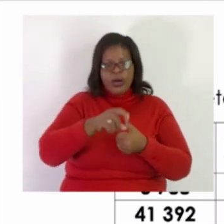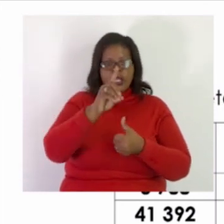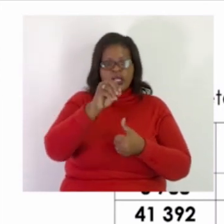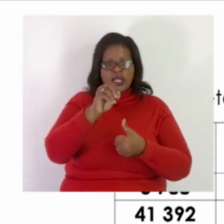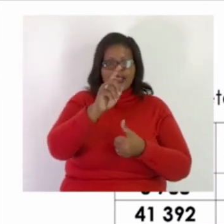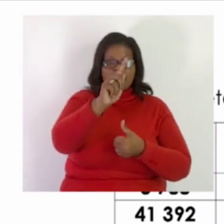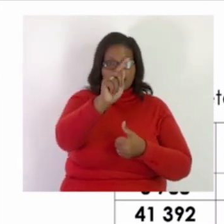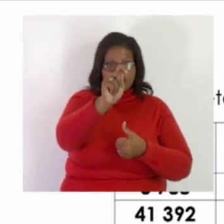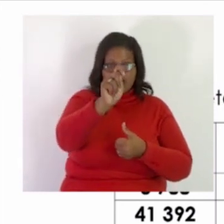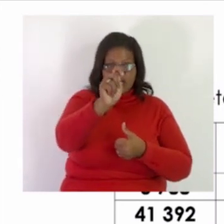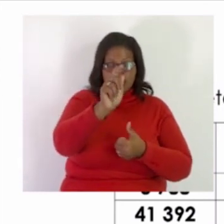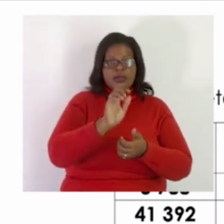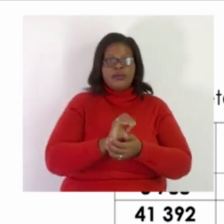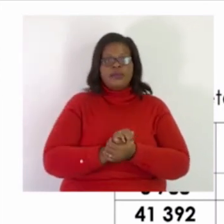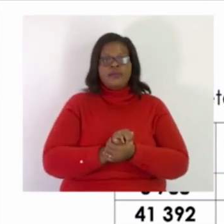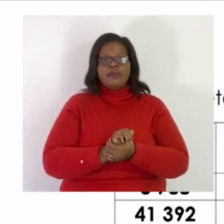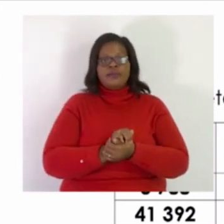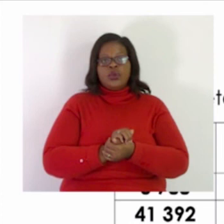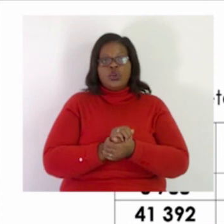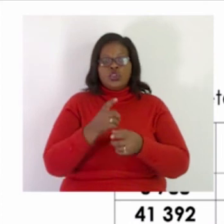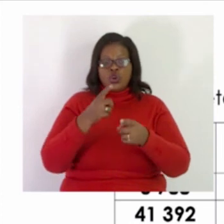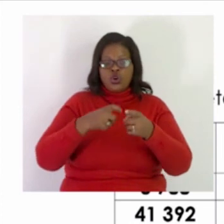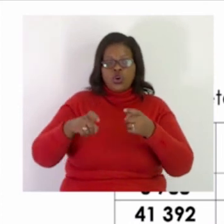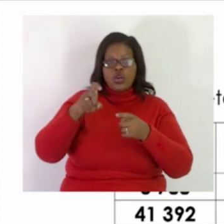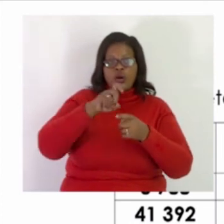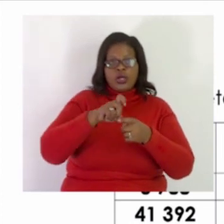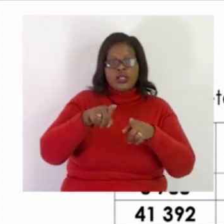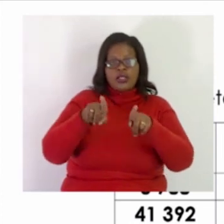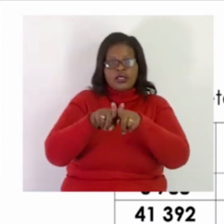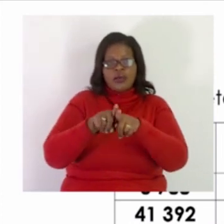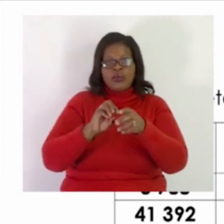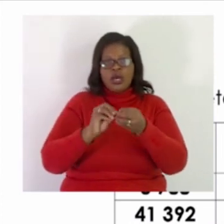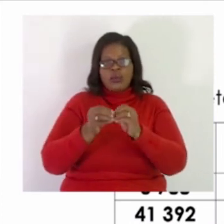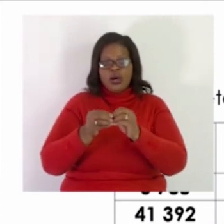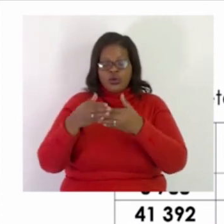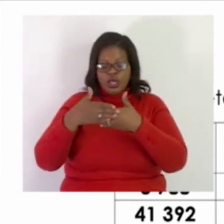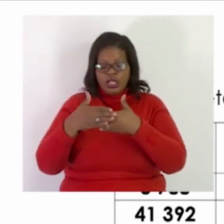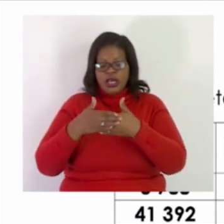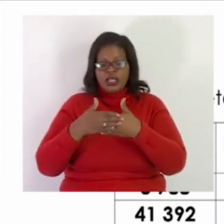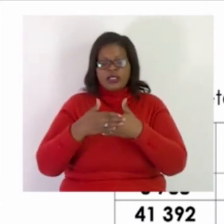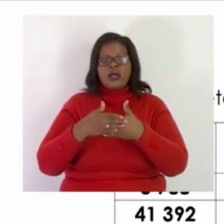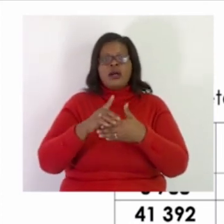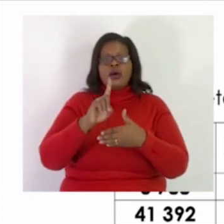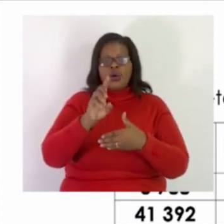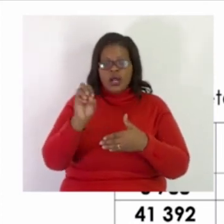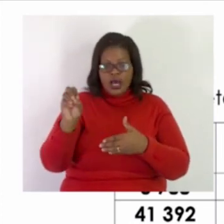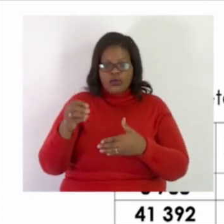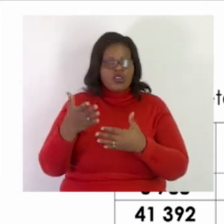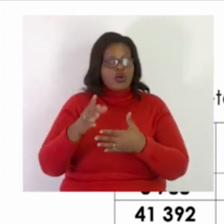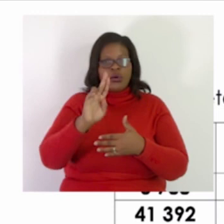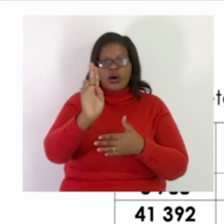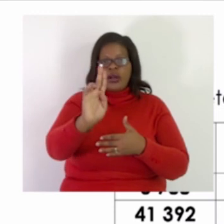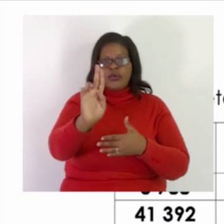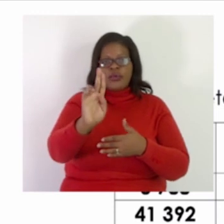D. You have to round off also the same number to the nearest 100. 100 is